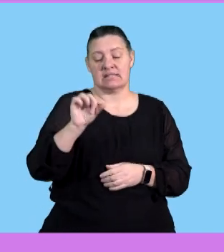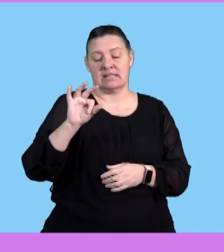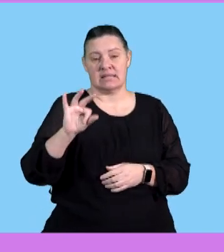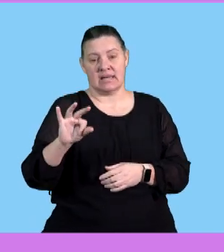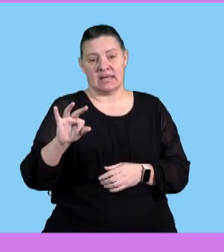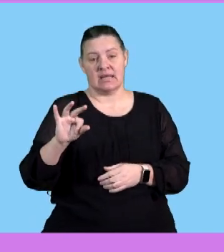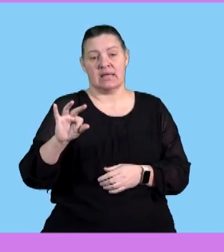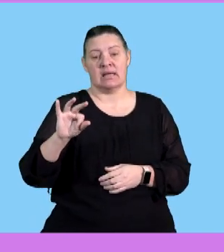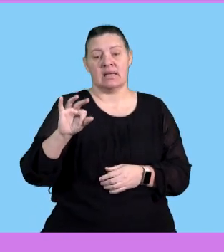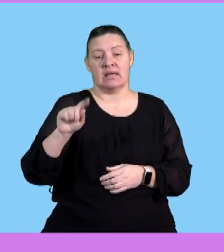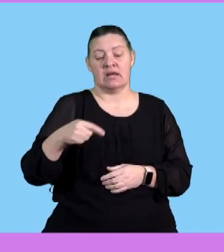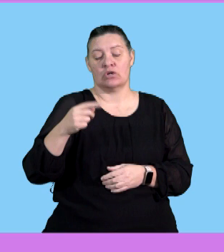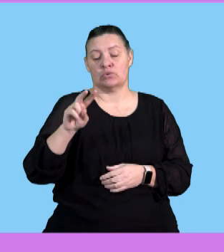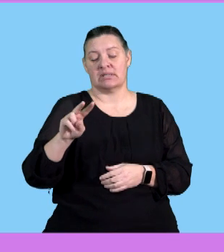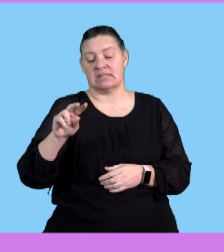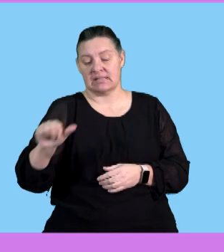122.73 plus